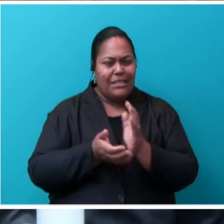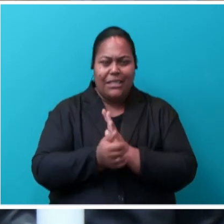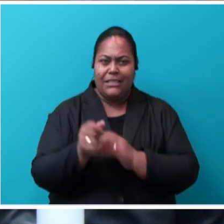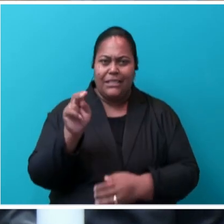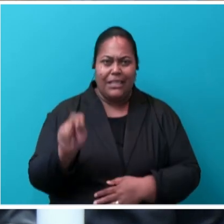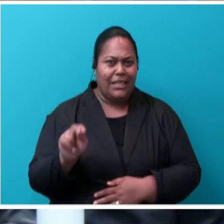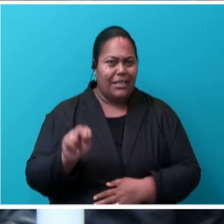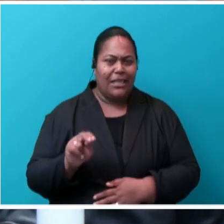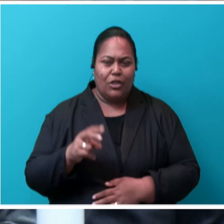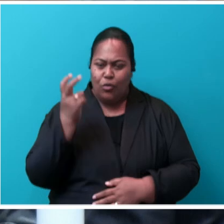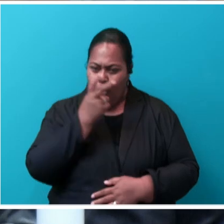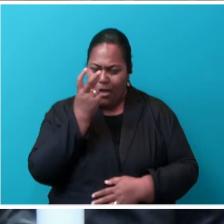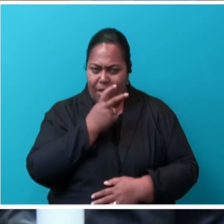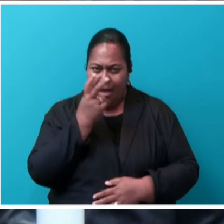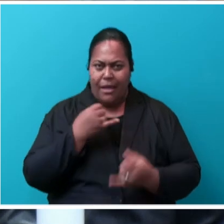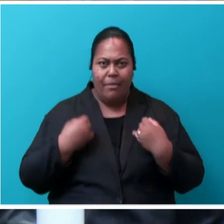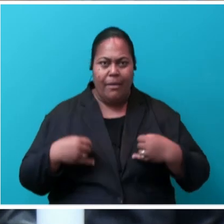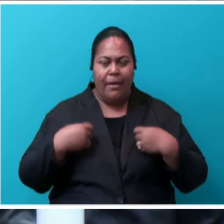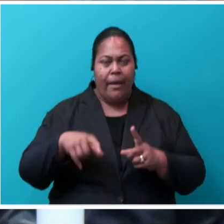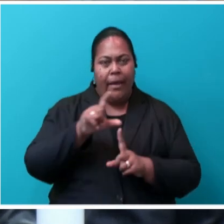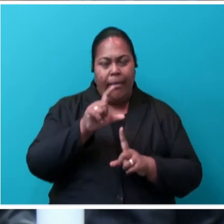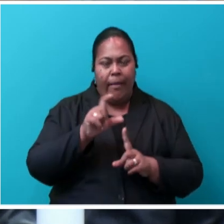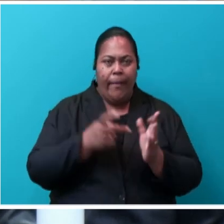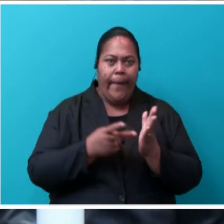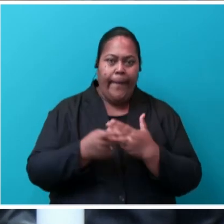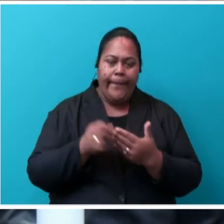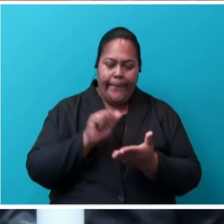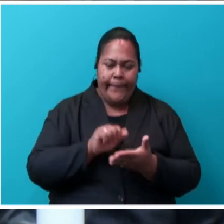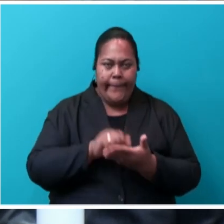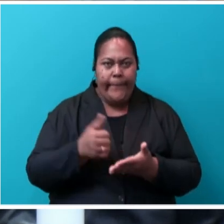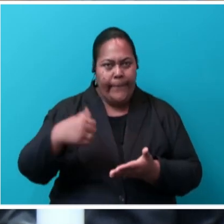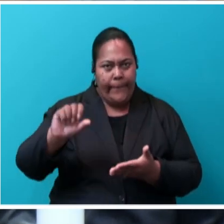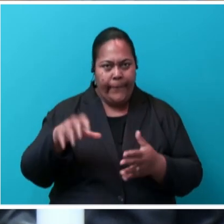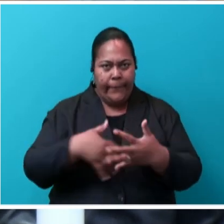implementation of capital projects and proper utilization of public funds.